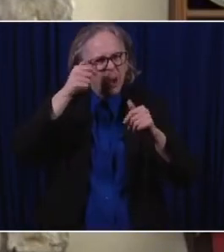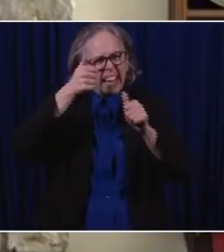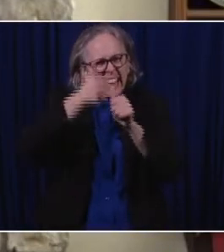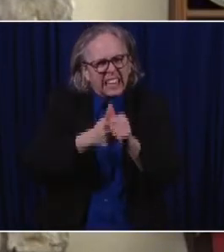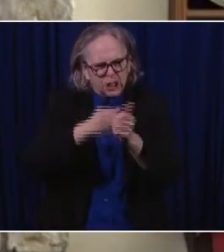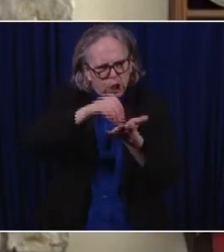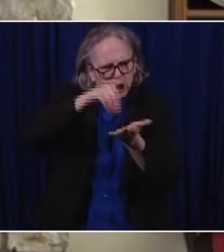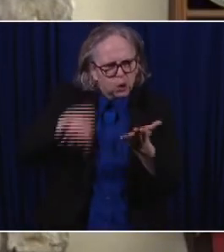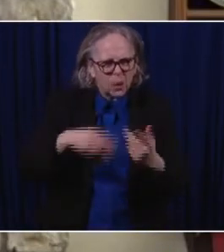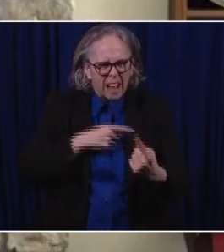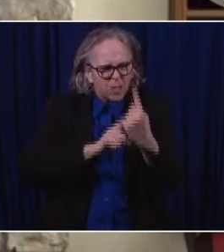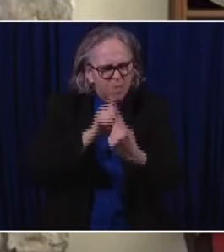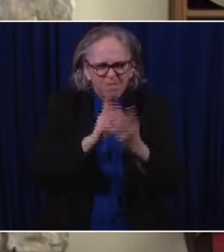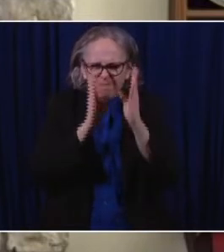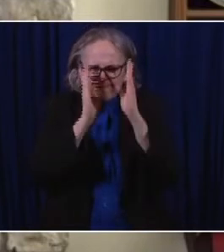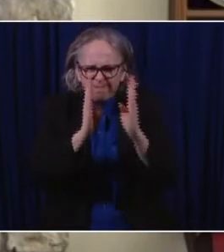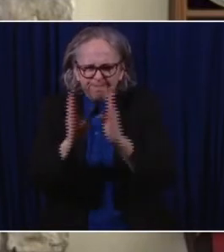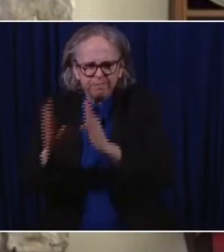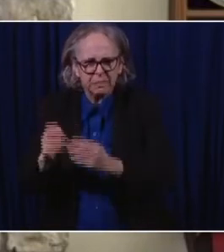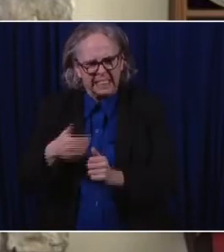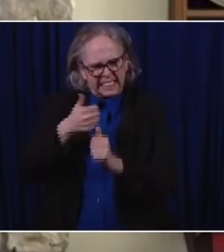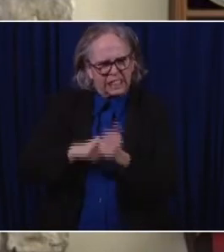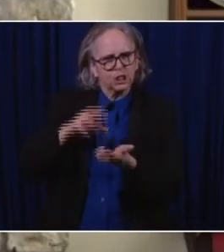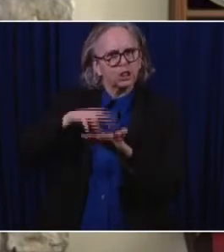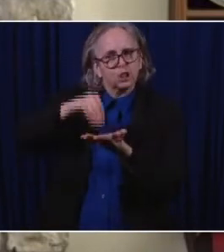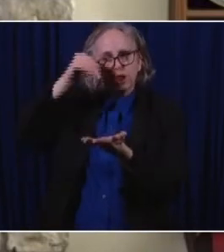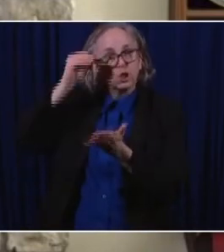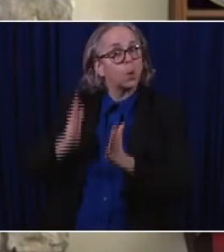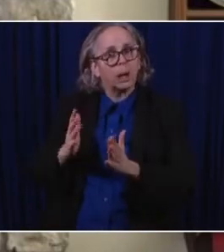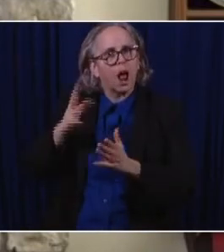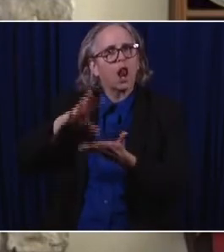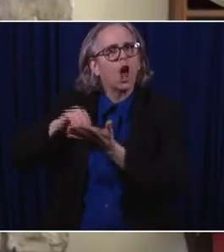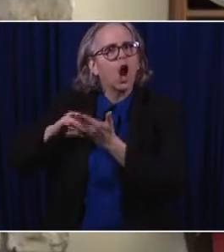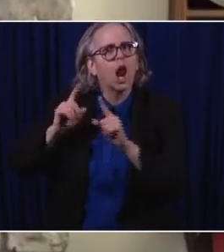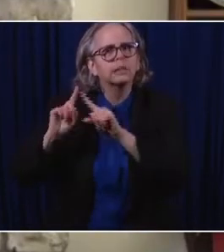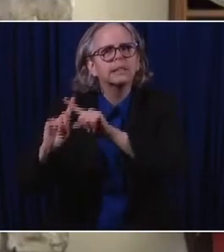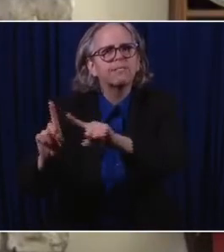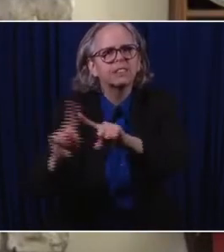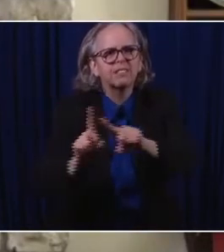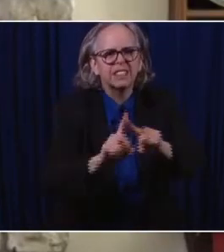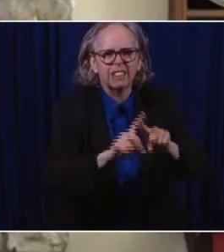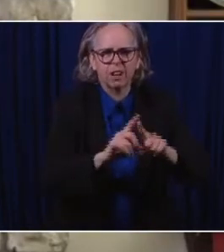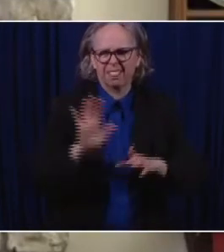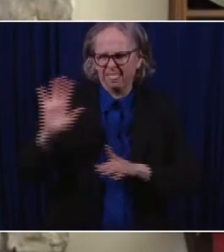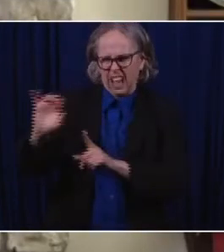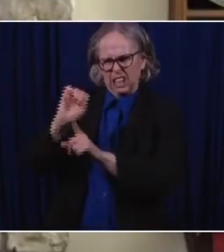different, and every child is in a different situation. So we